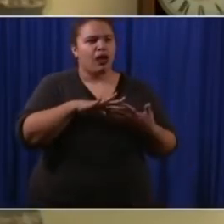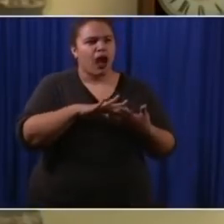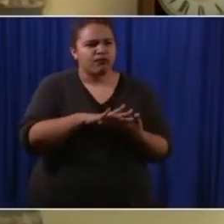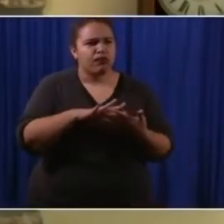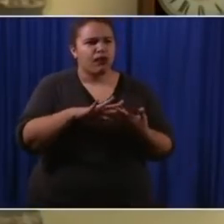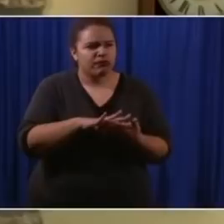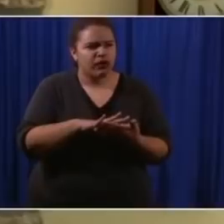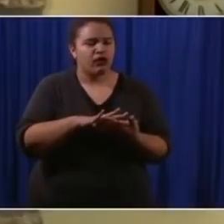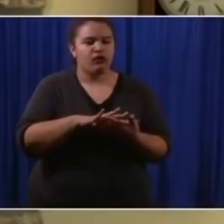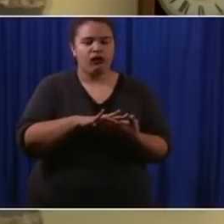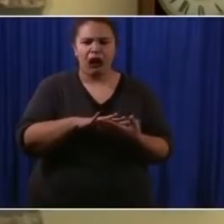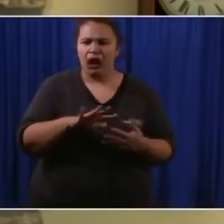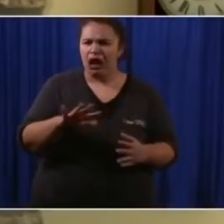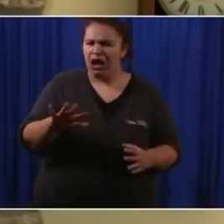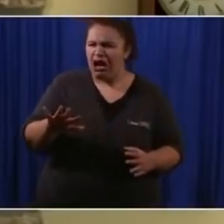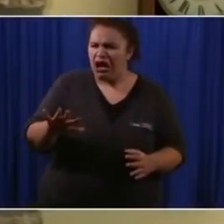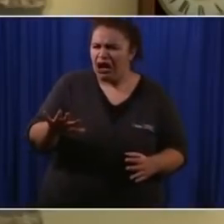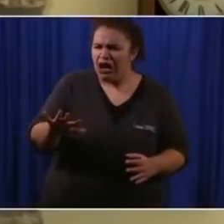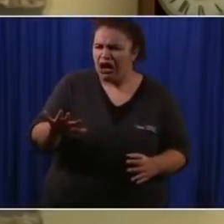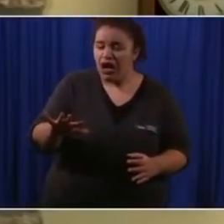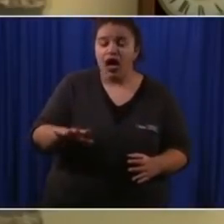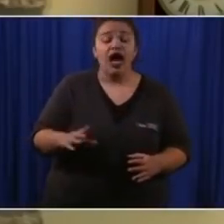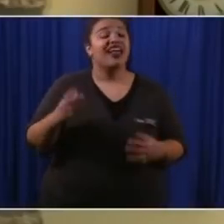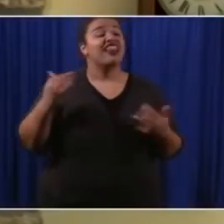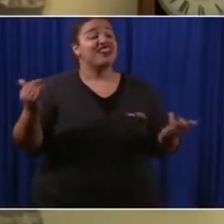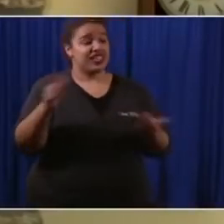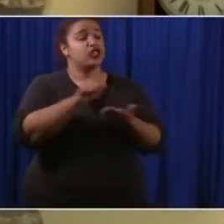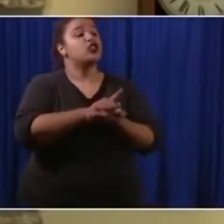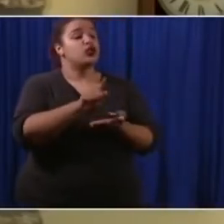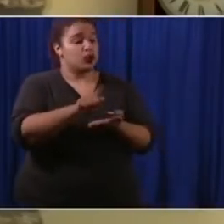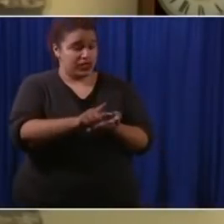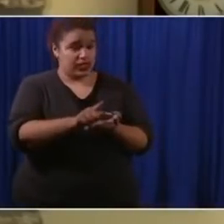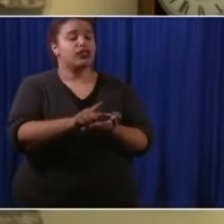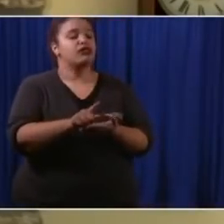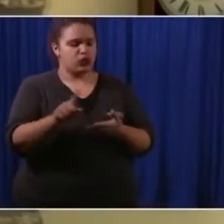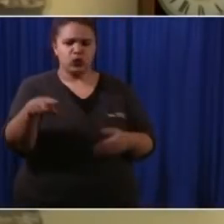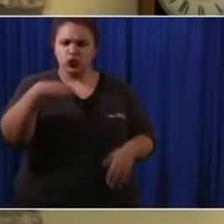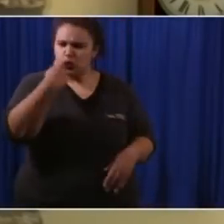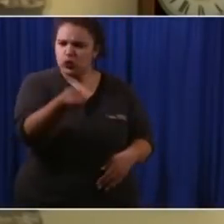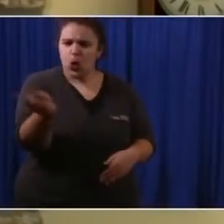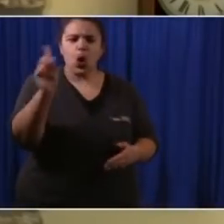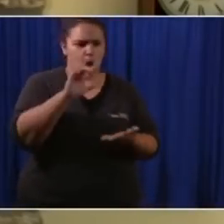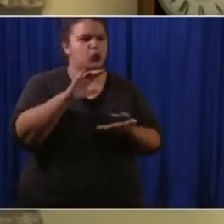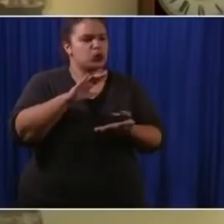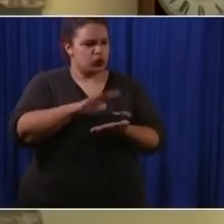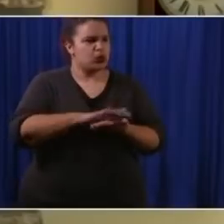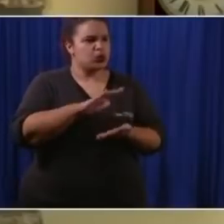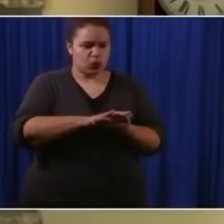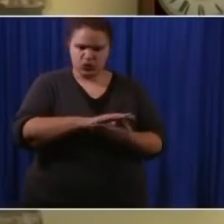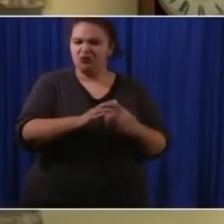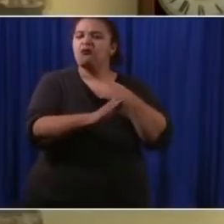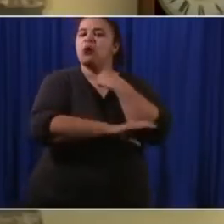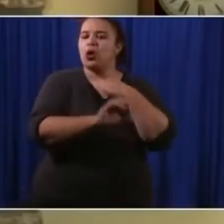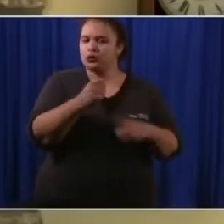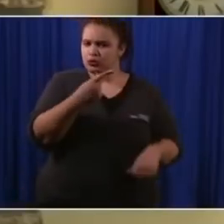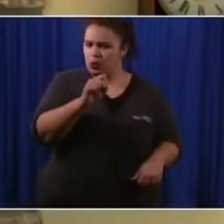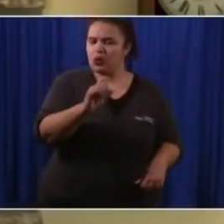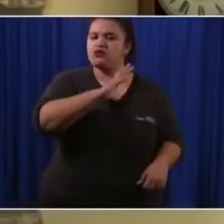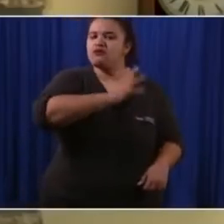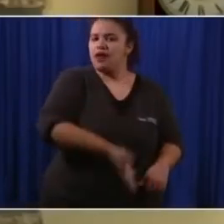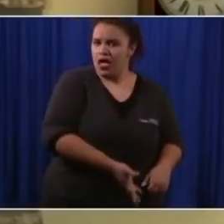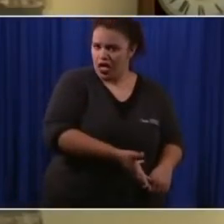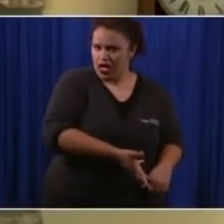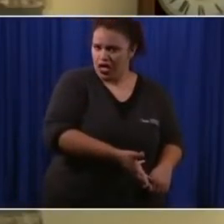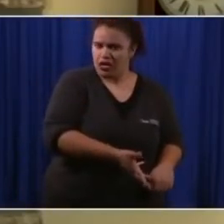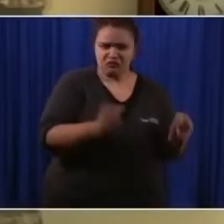I'm sorry. this week you've given schools the green light to play fall sports and not